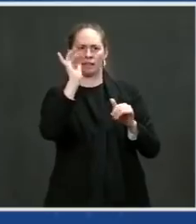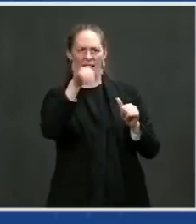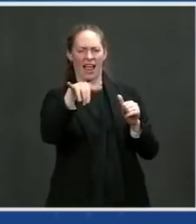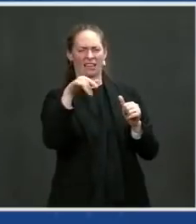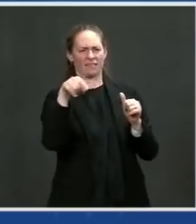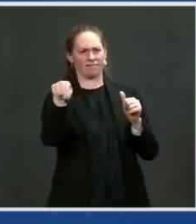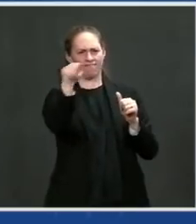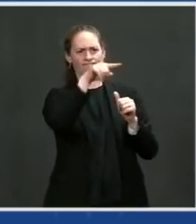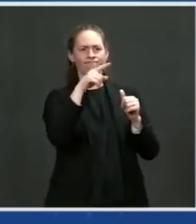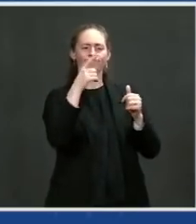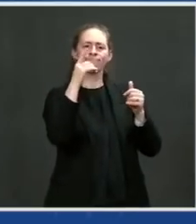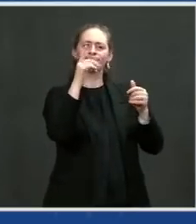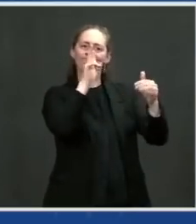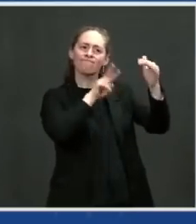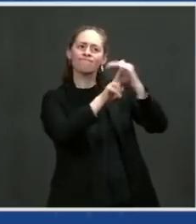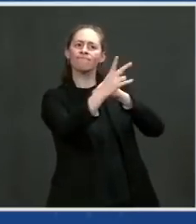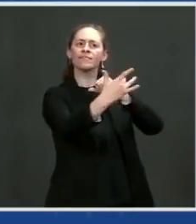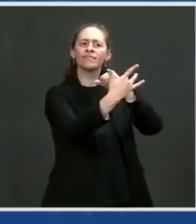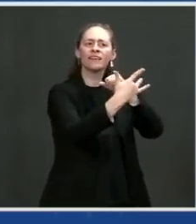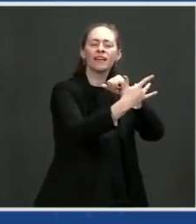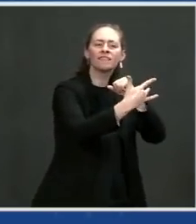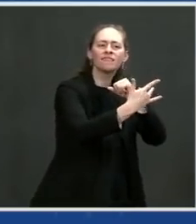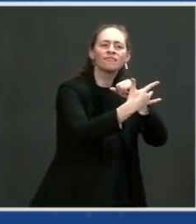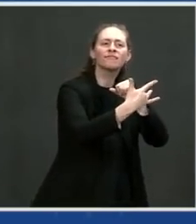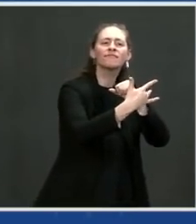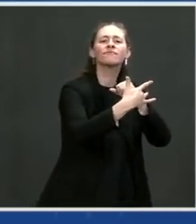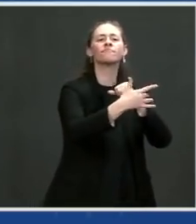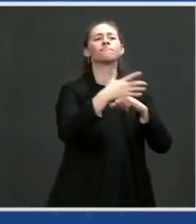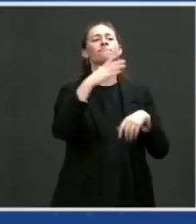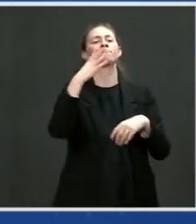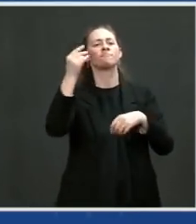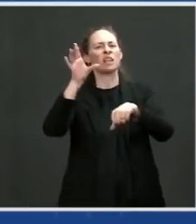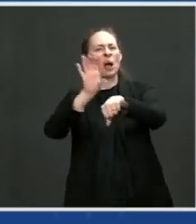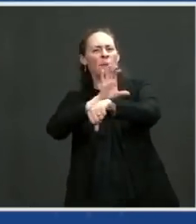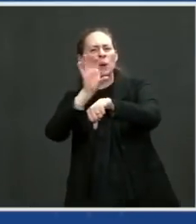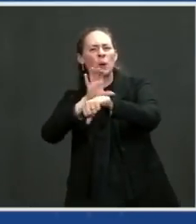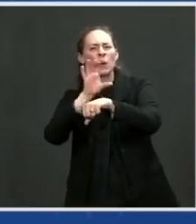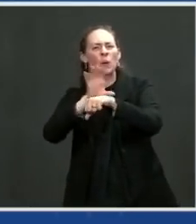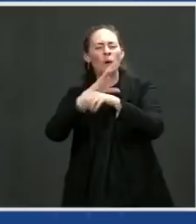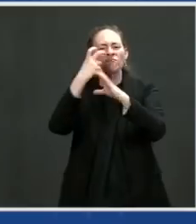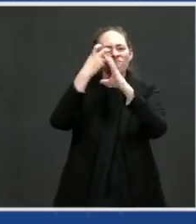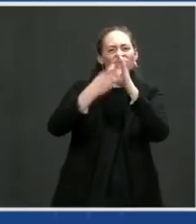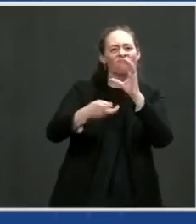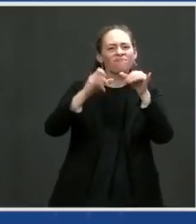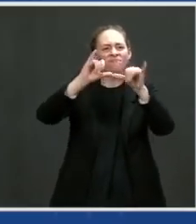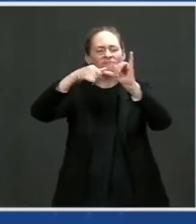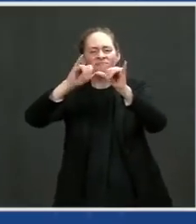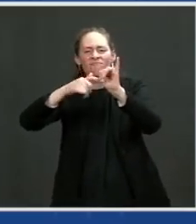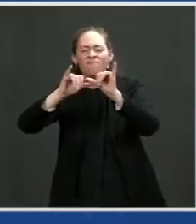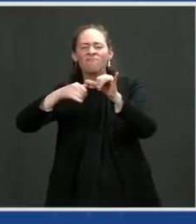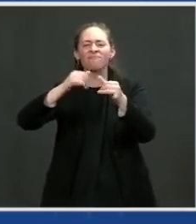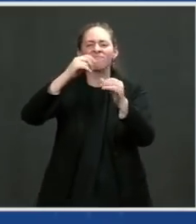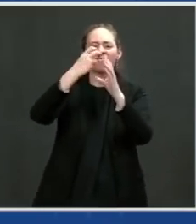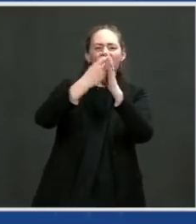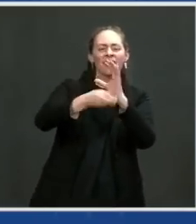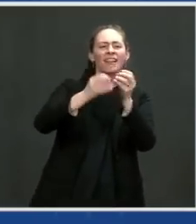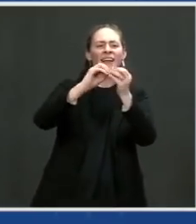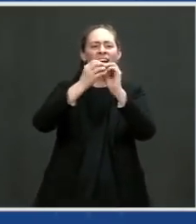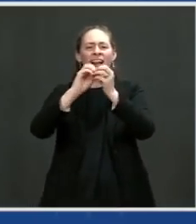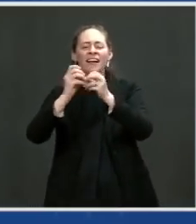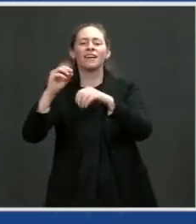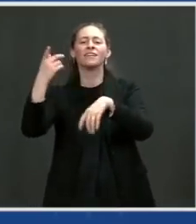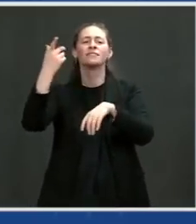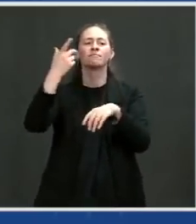quantum computing, a whole range of things, including in the medical fields. And so what I'm going to do is make sure